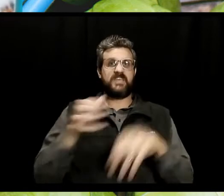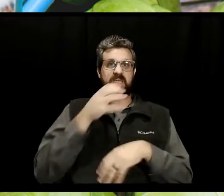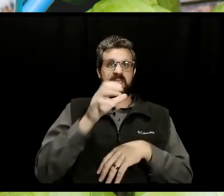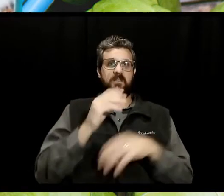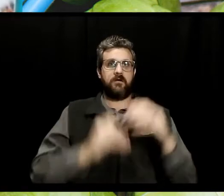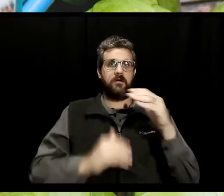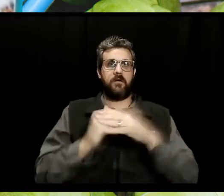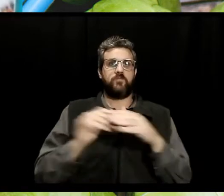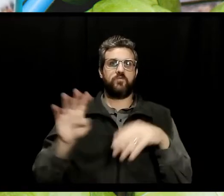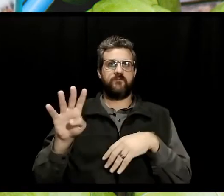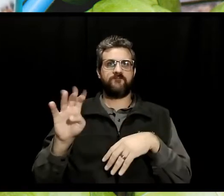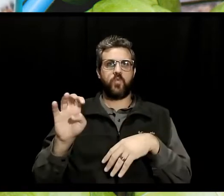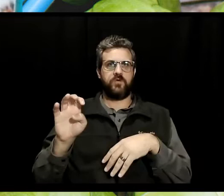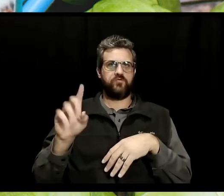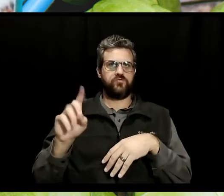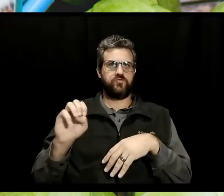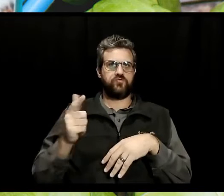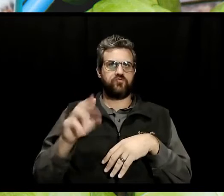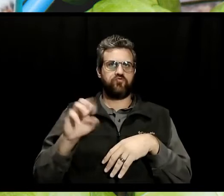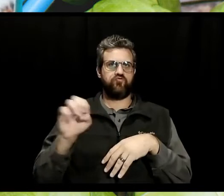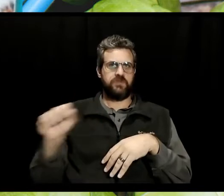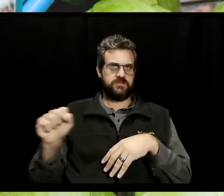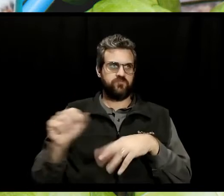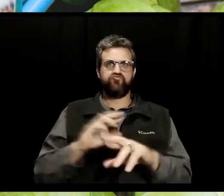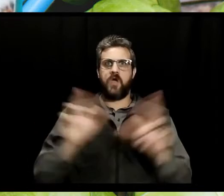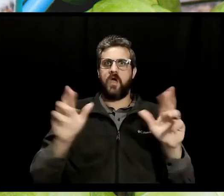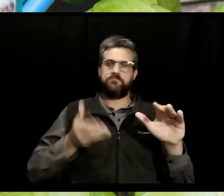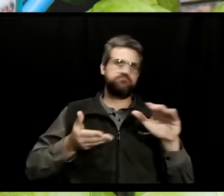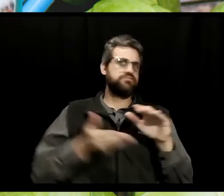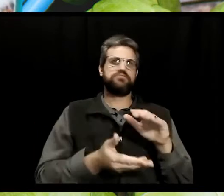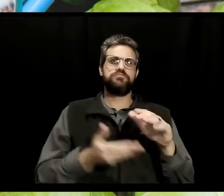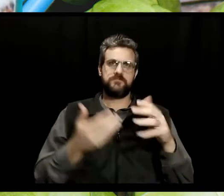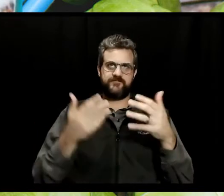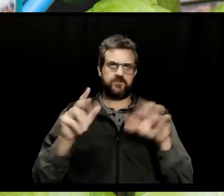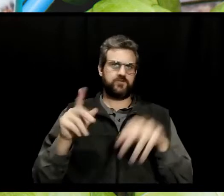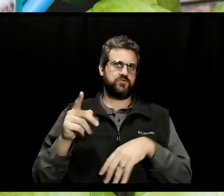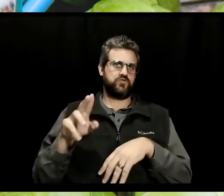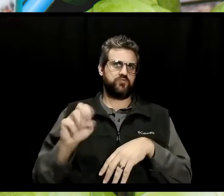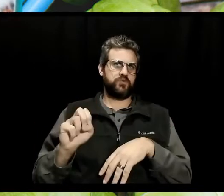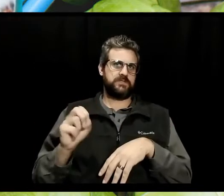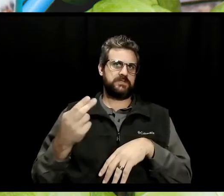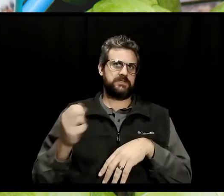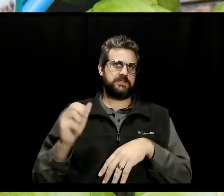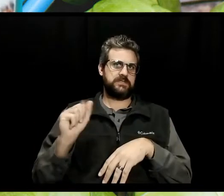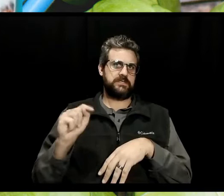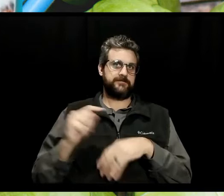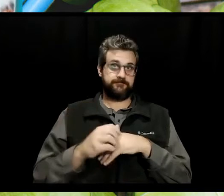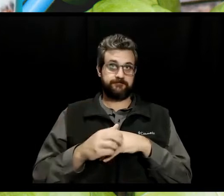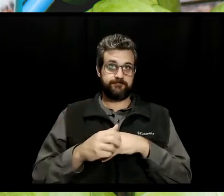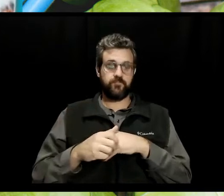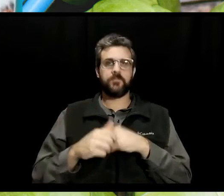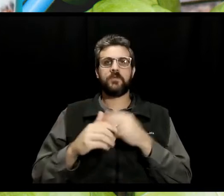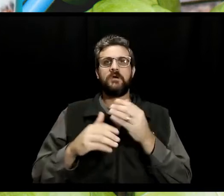400 degrees. So it's nice and ready for us to pop our dish in at the end. All right,